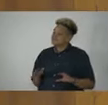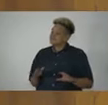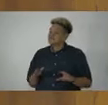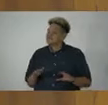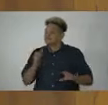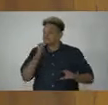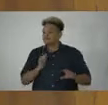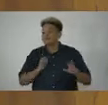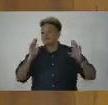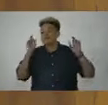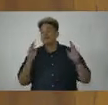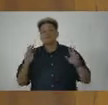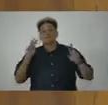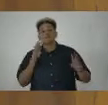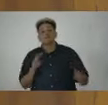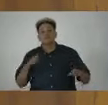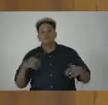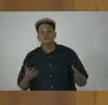Madam Speaker,